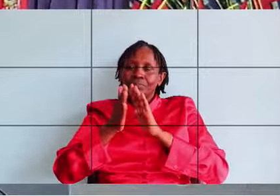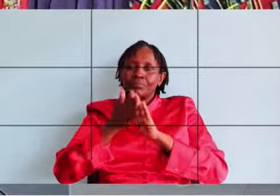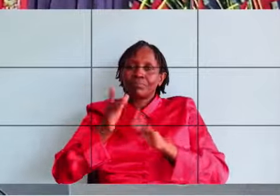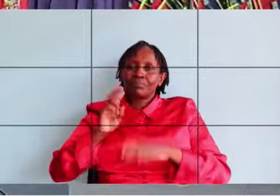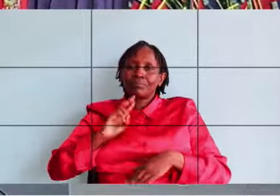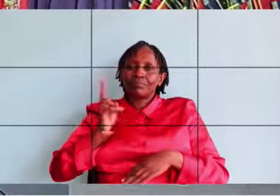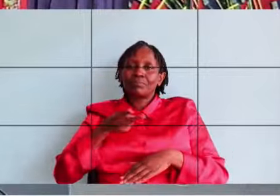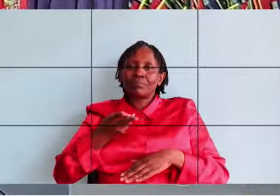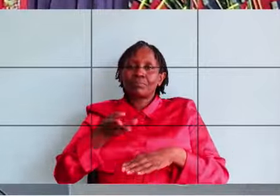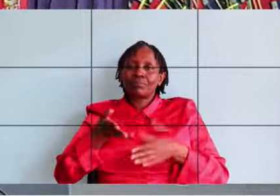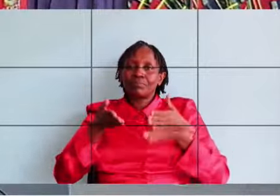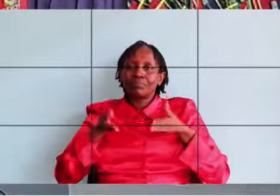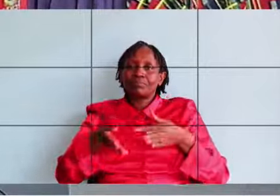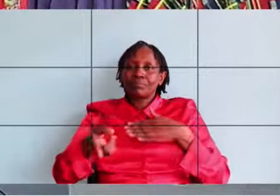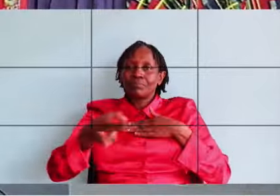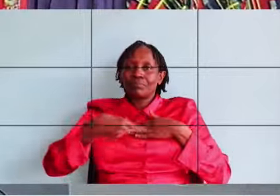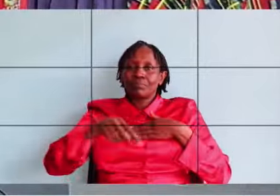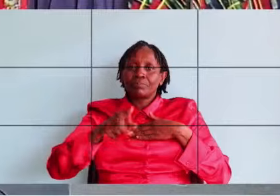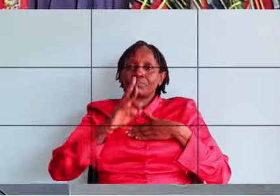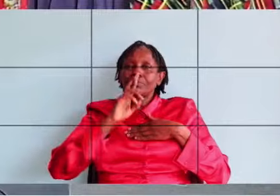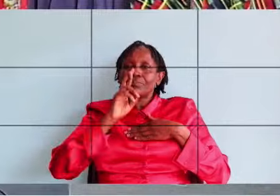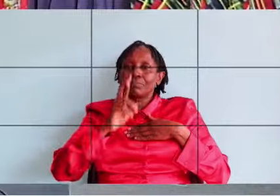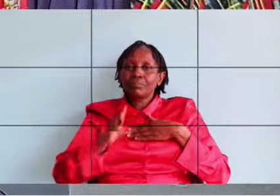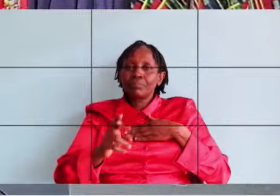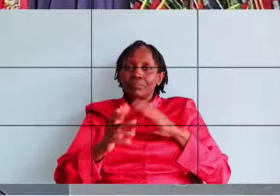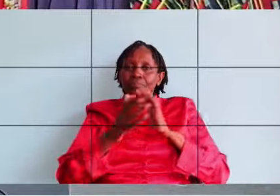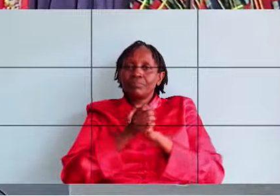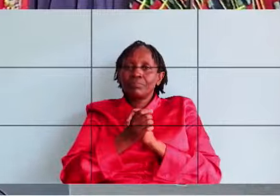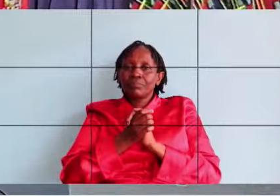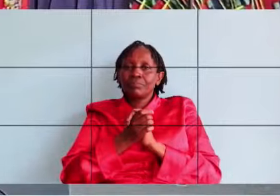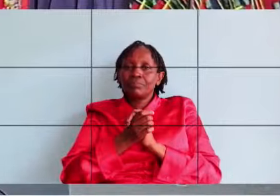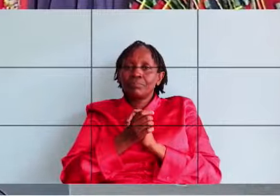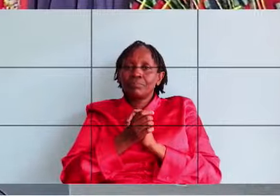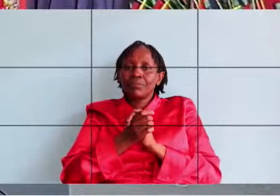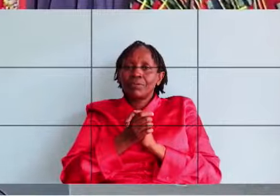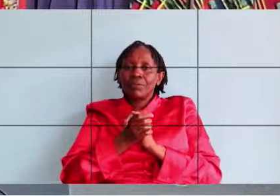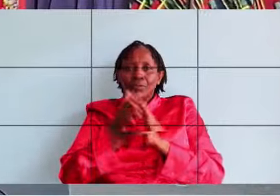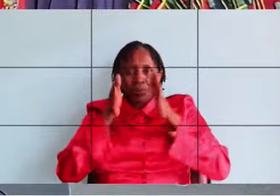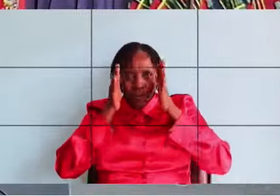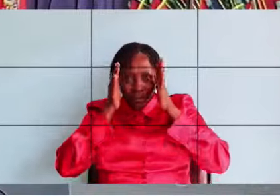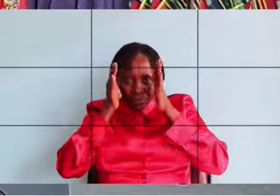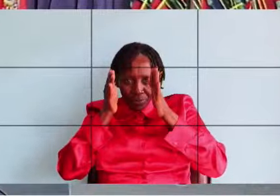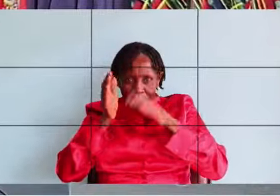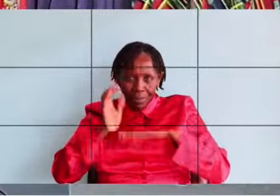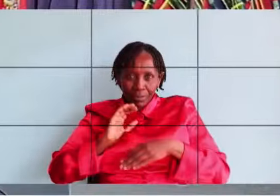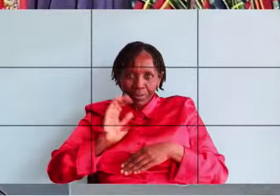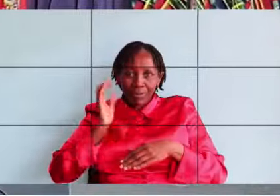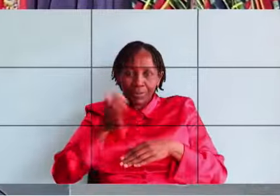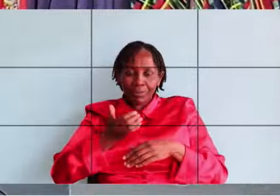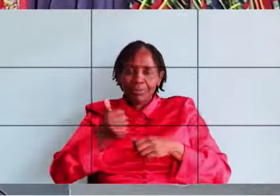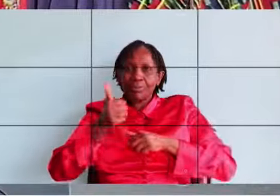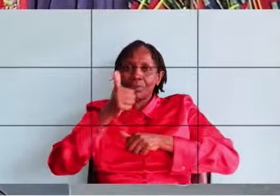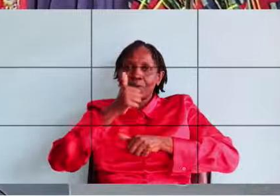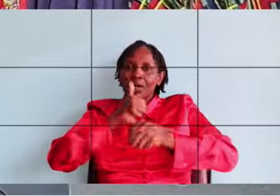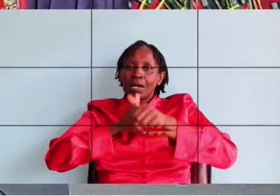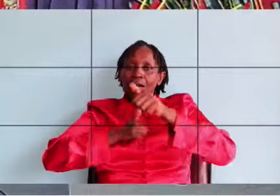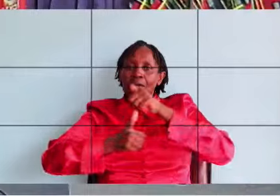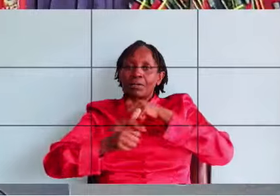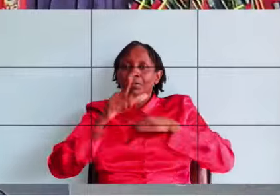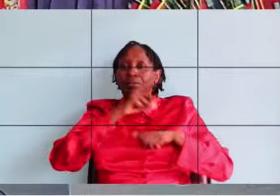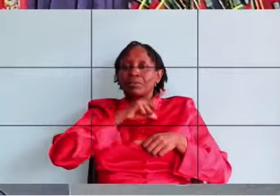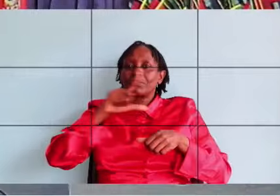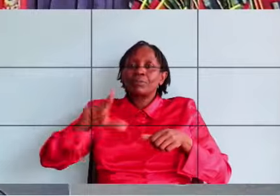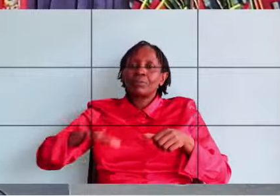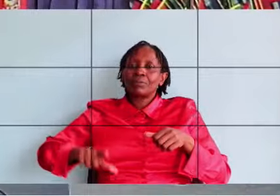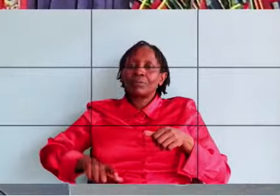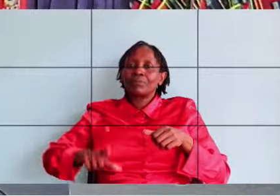O Lord. We desire to walk in this obedience. We commit ourselves to obedient action so that, Lord, as we develop a